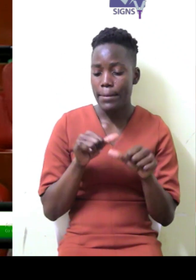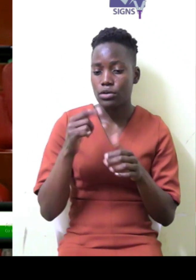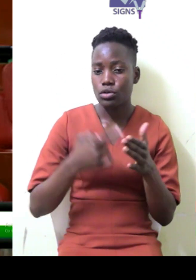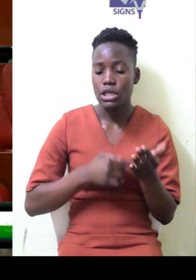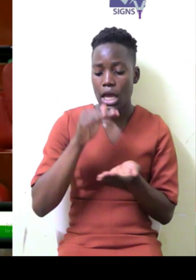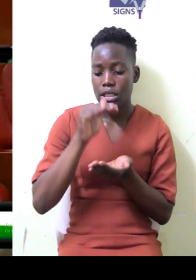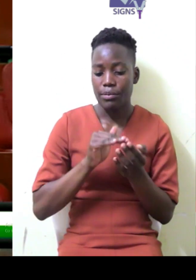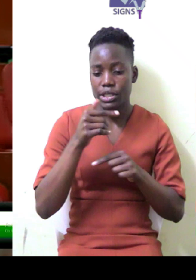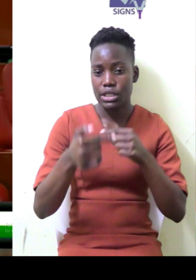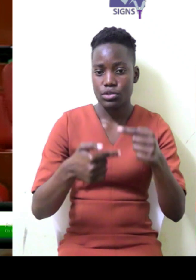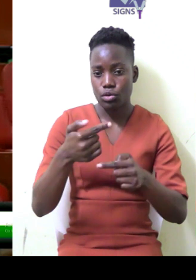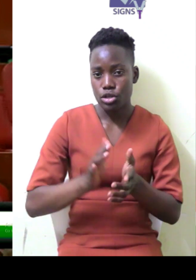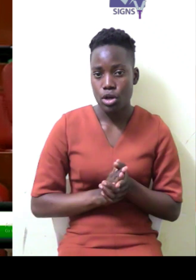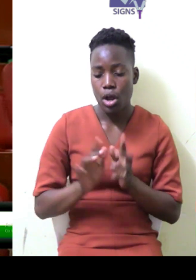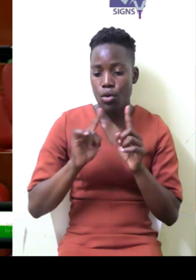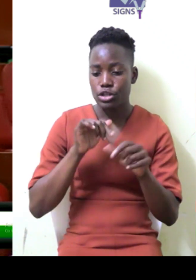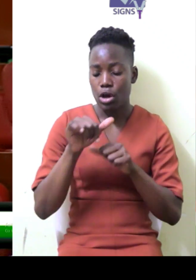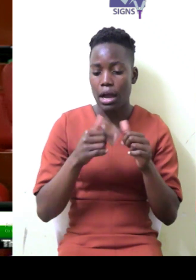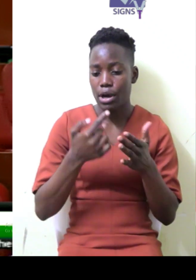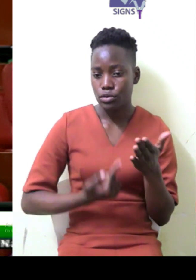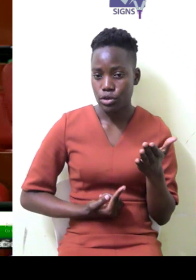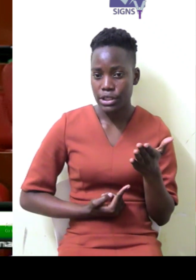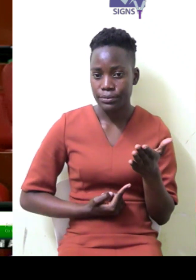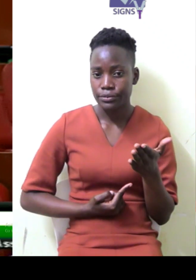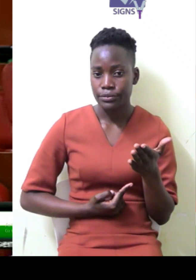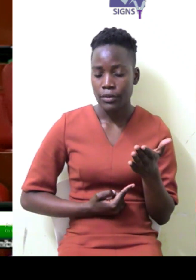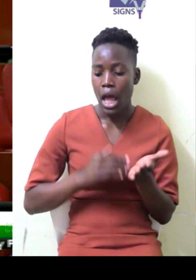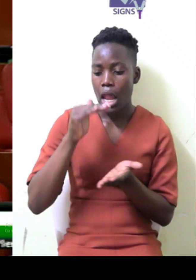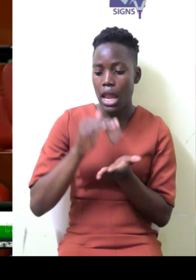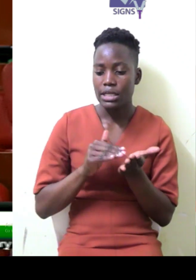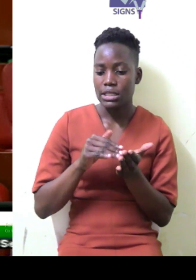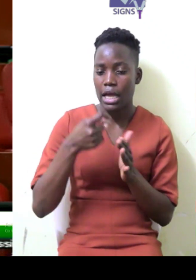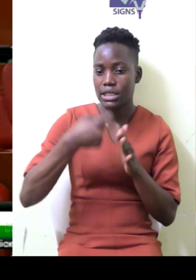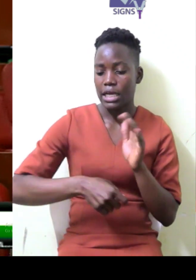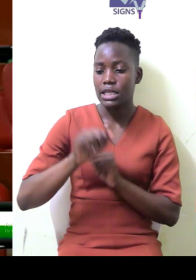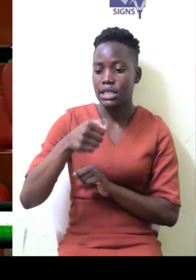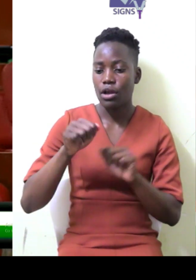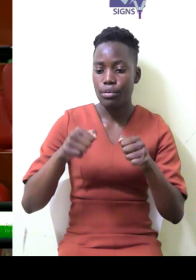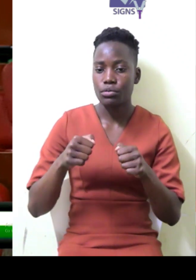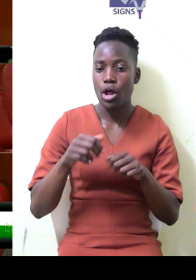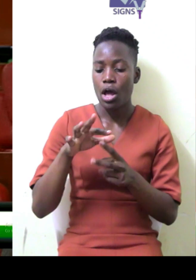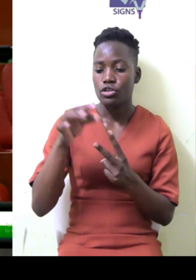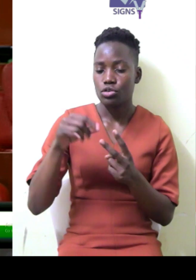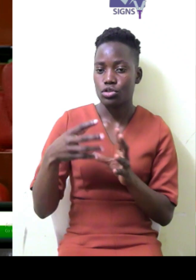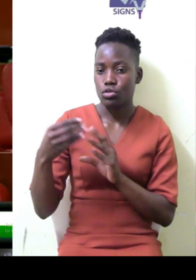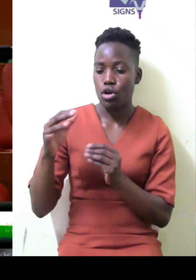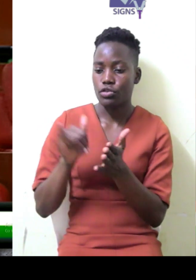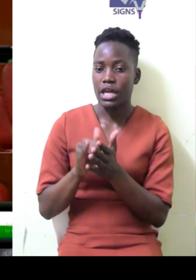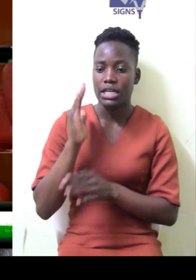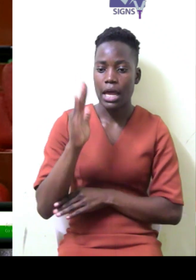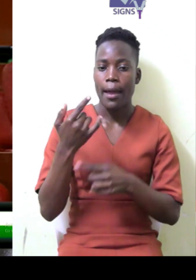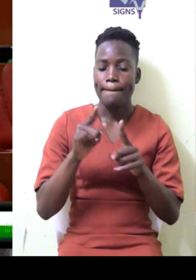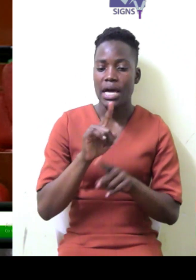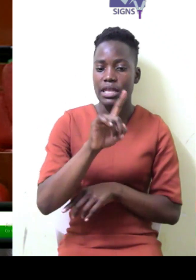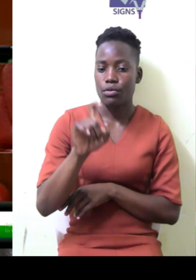to continue. We talk of less taxes. Yes, you can choose to go that direction. But the question you should